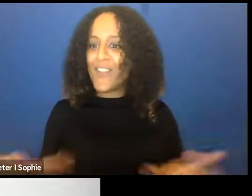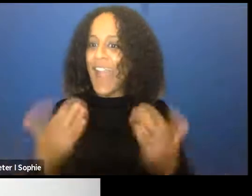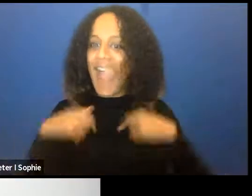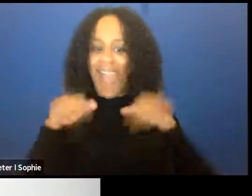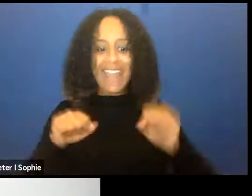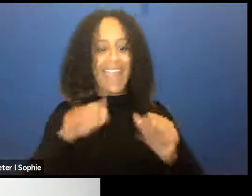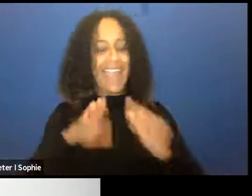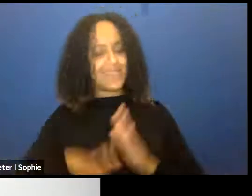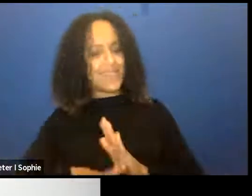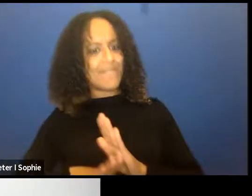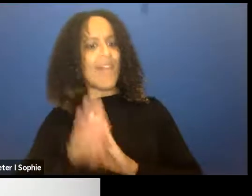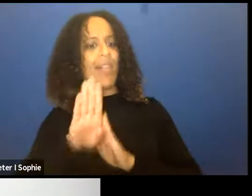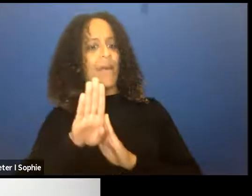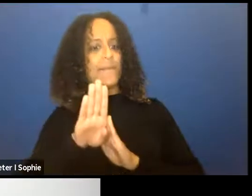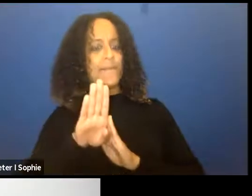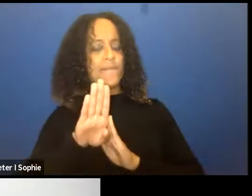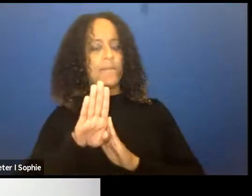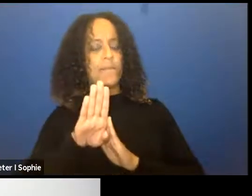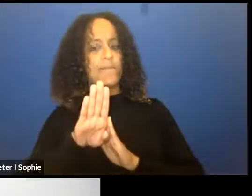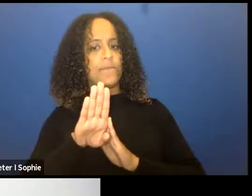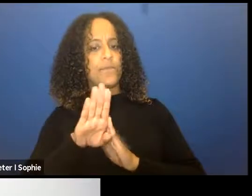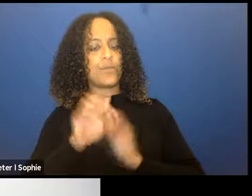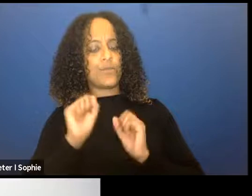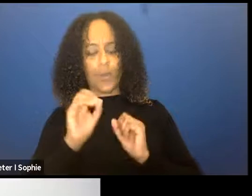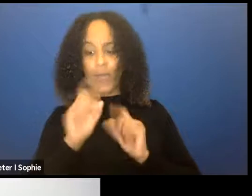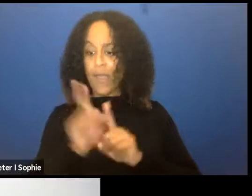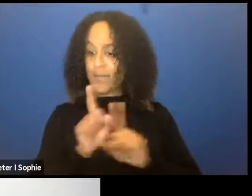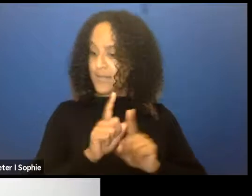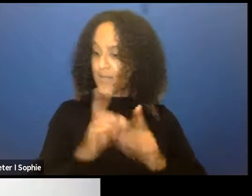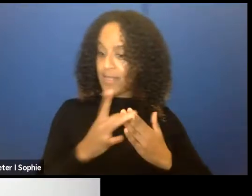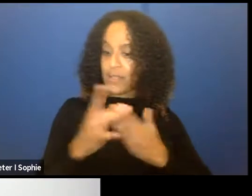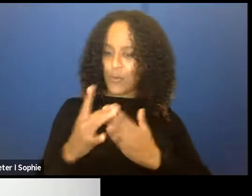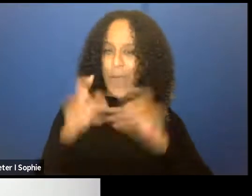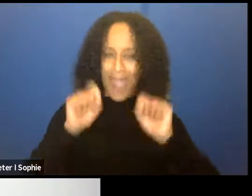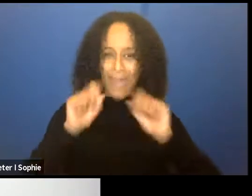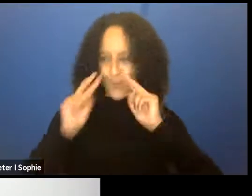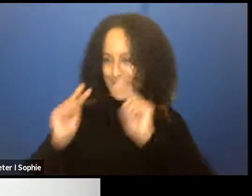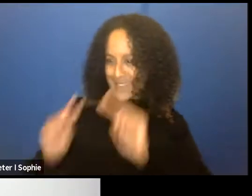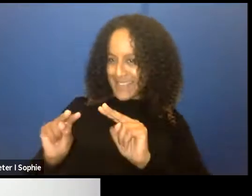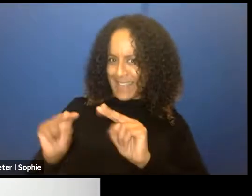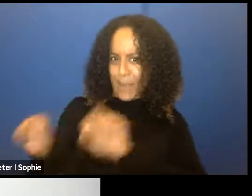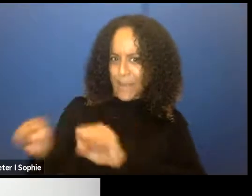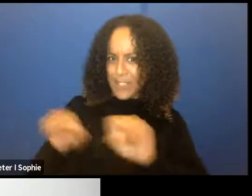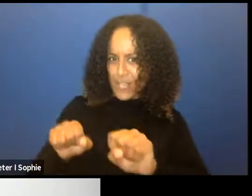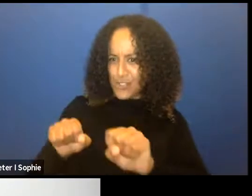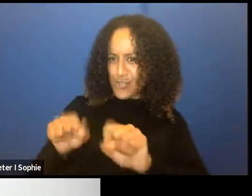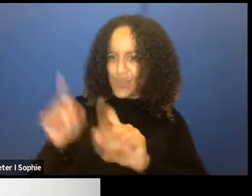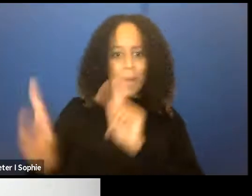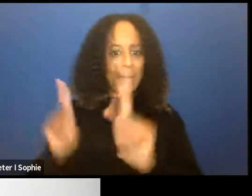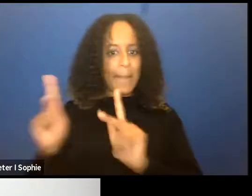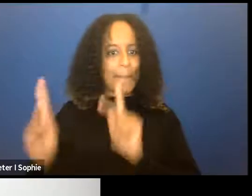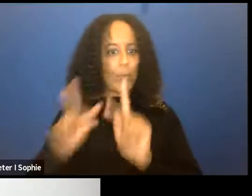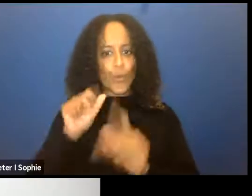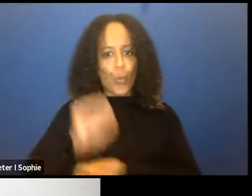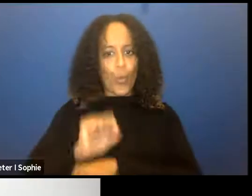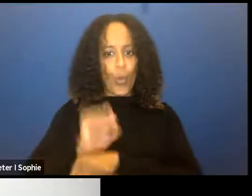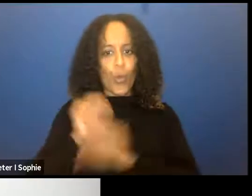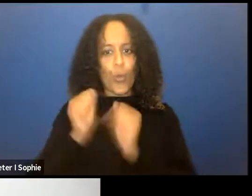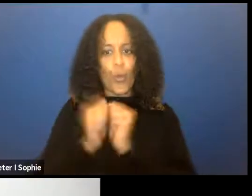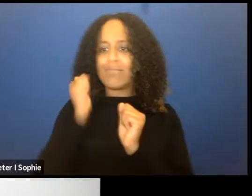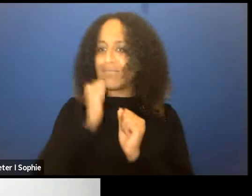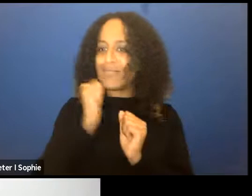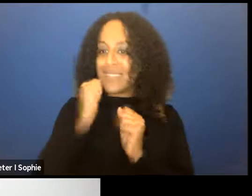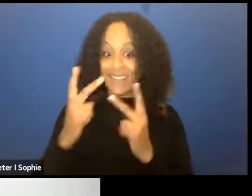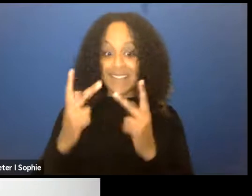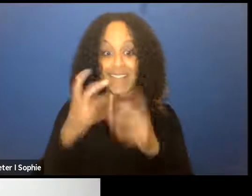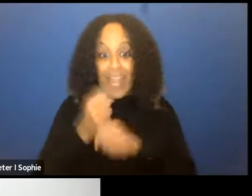be developed. And so as a leader, you need to be able to see the potential within the people that you work with. So like through getting to